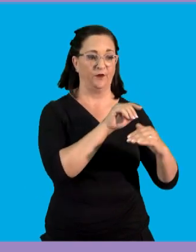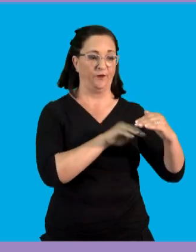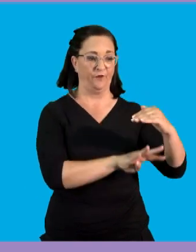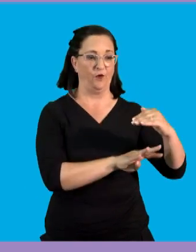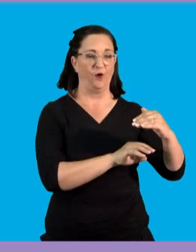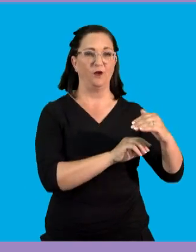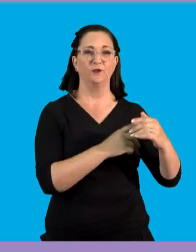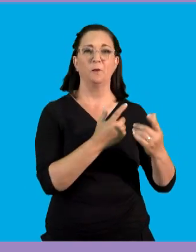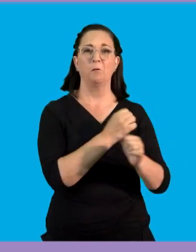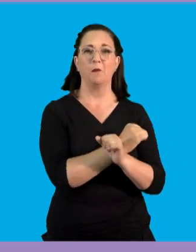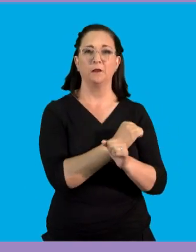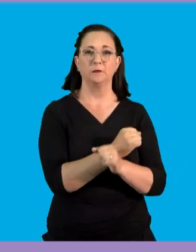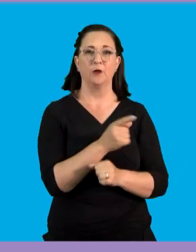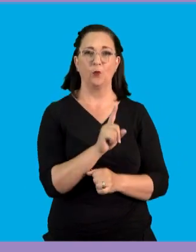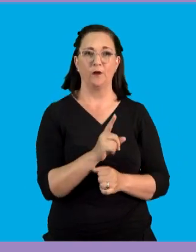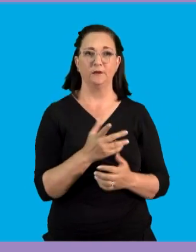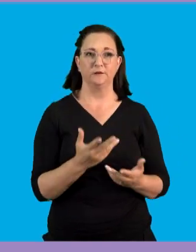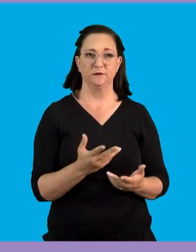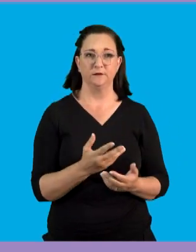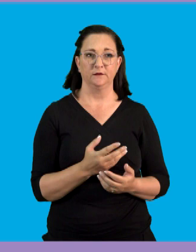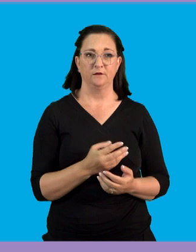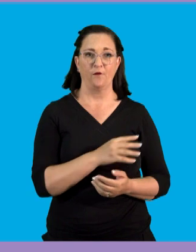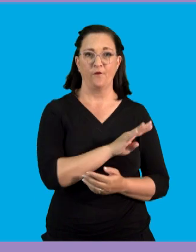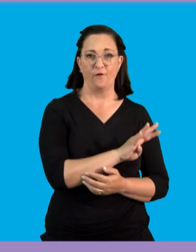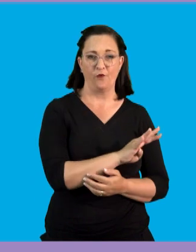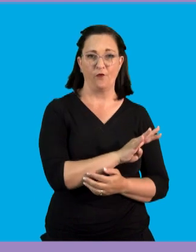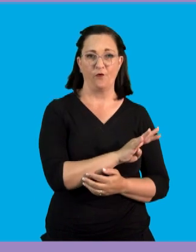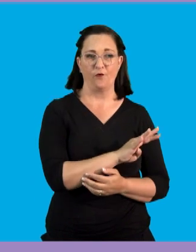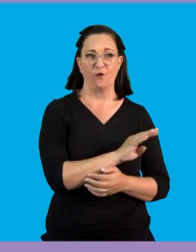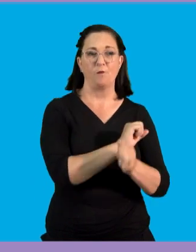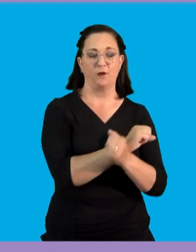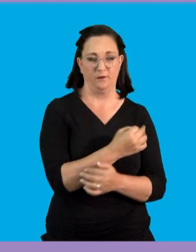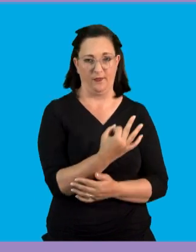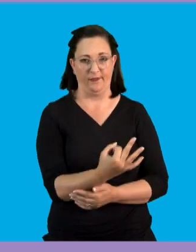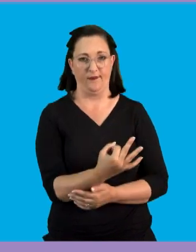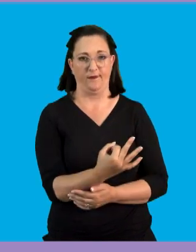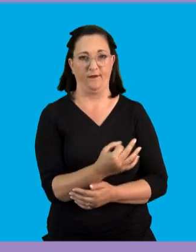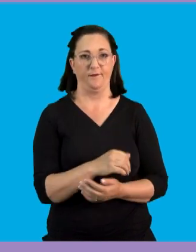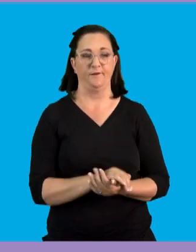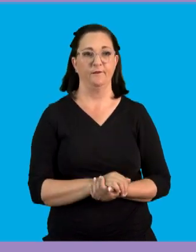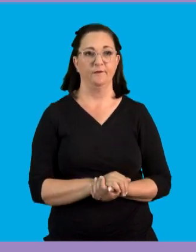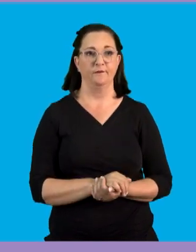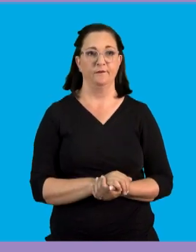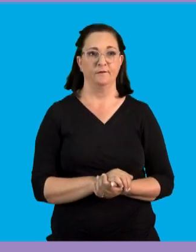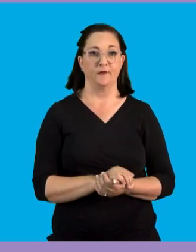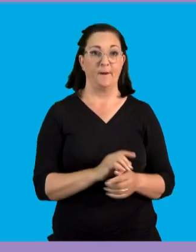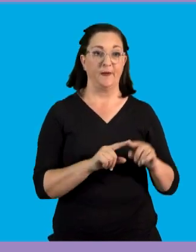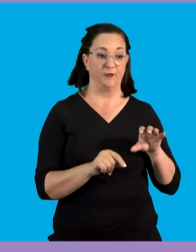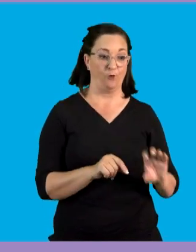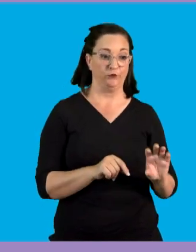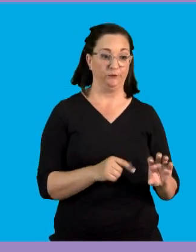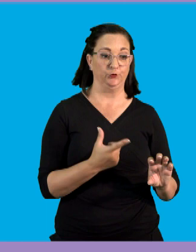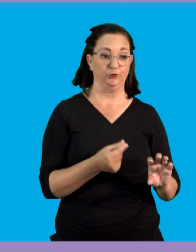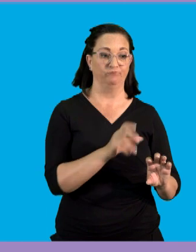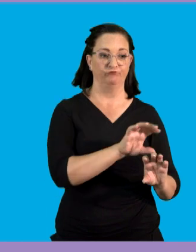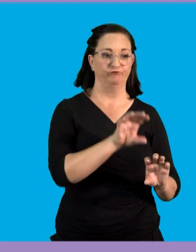And we are going to do this by multiplying our denominator 4 by 3. And if